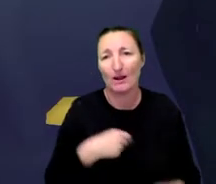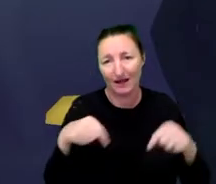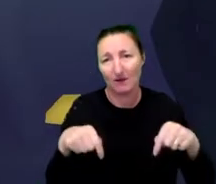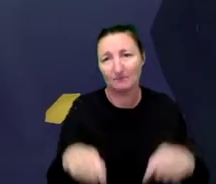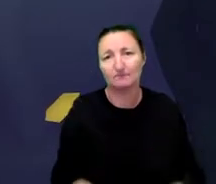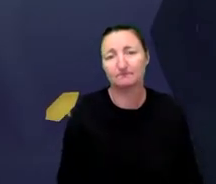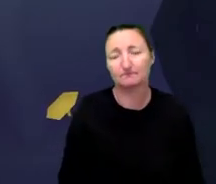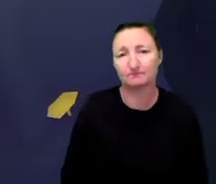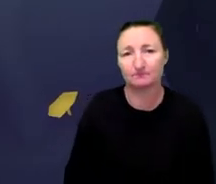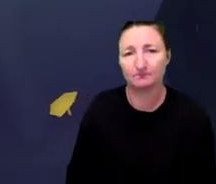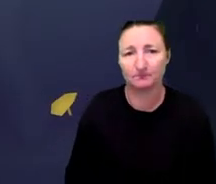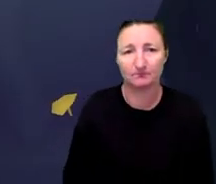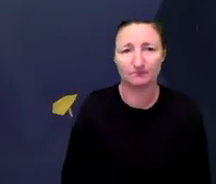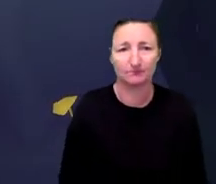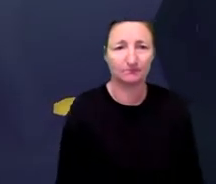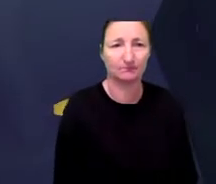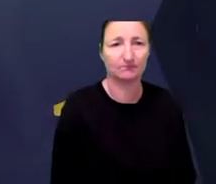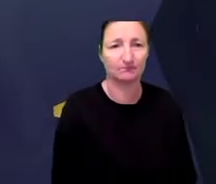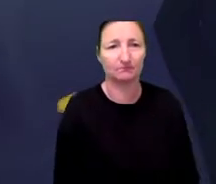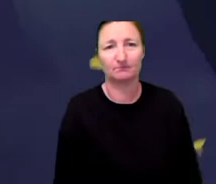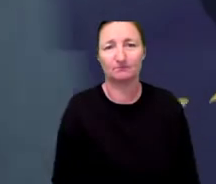the project. Nice.